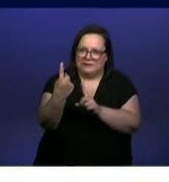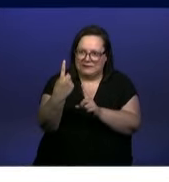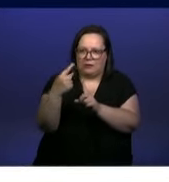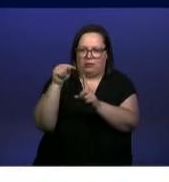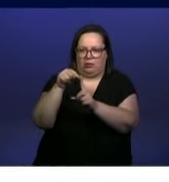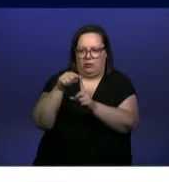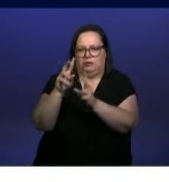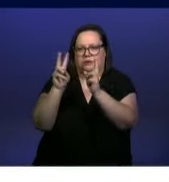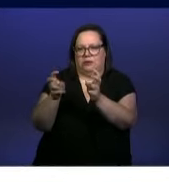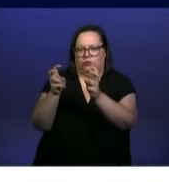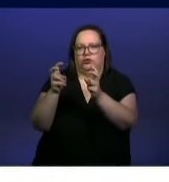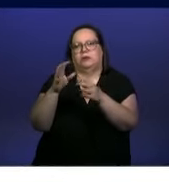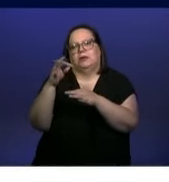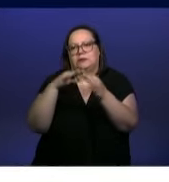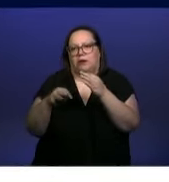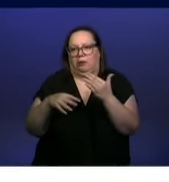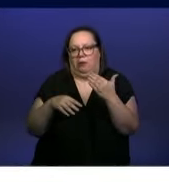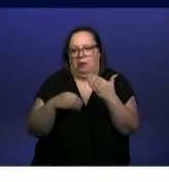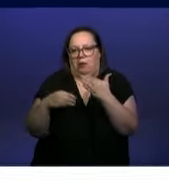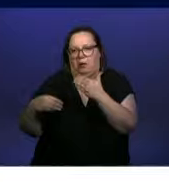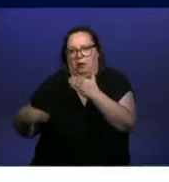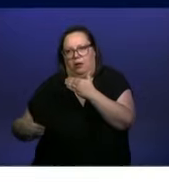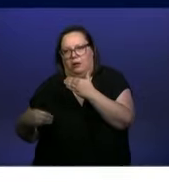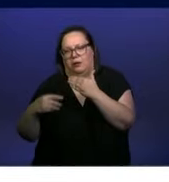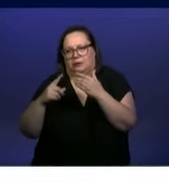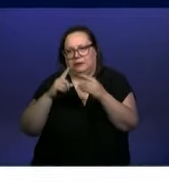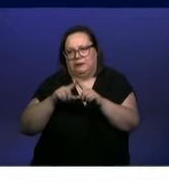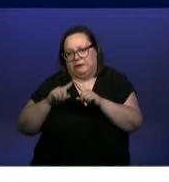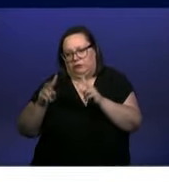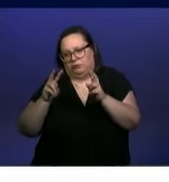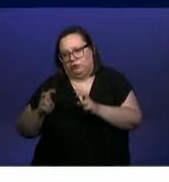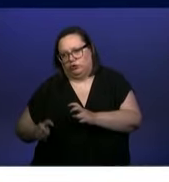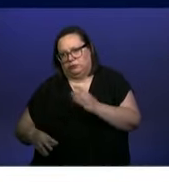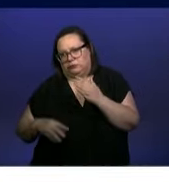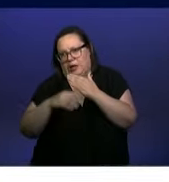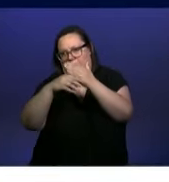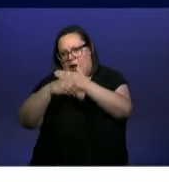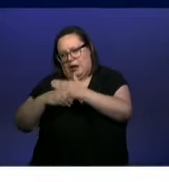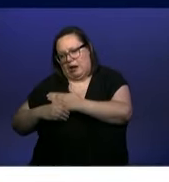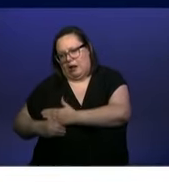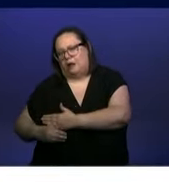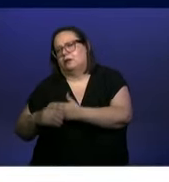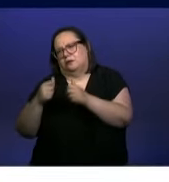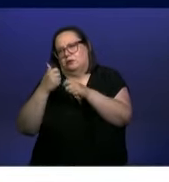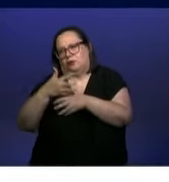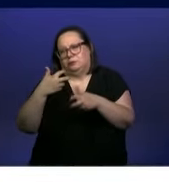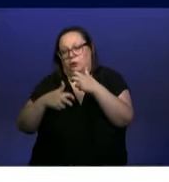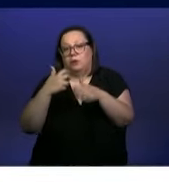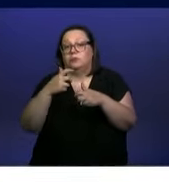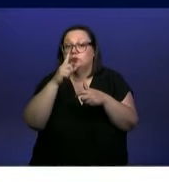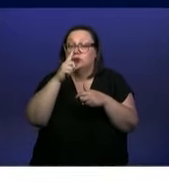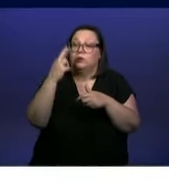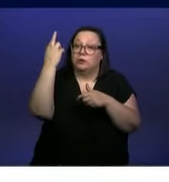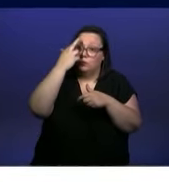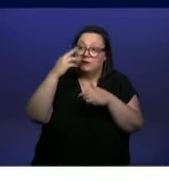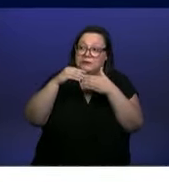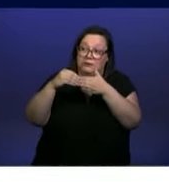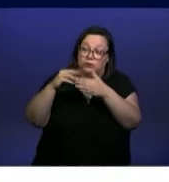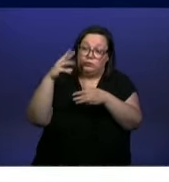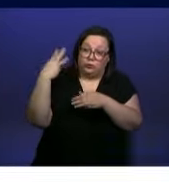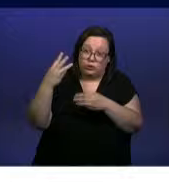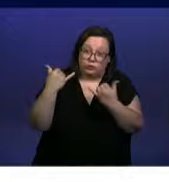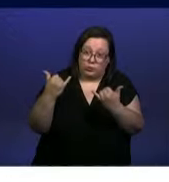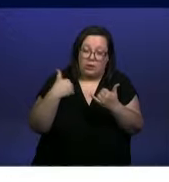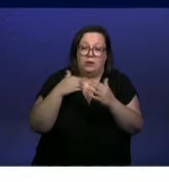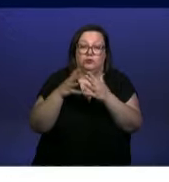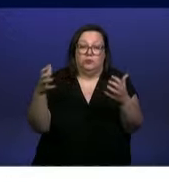things piled in them that create this problem. The reason that the leadership in Washington has so much power right now is the members have